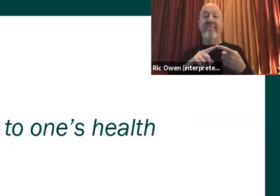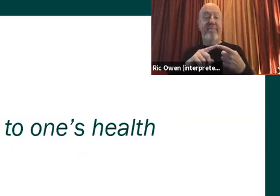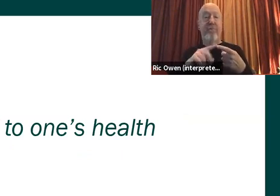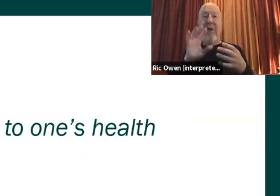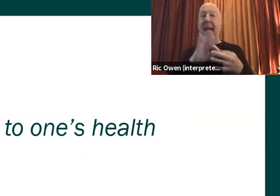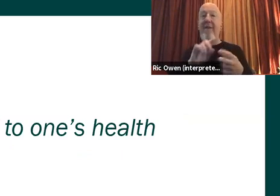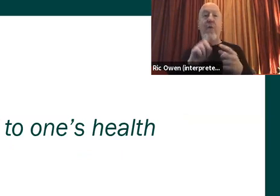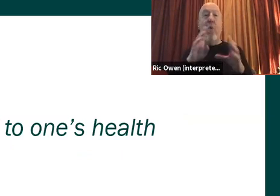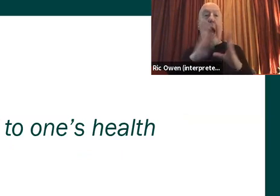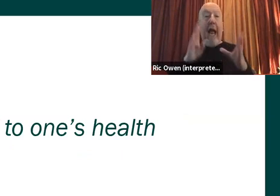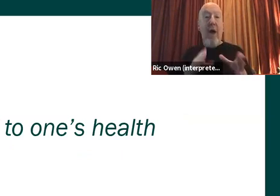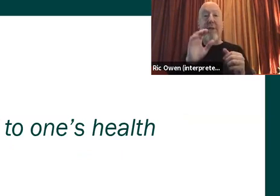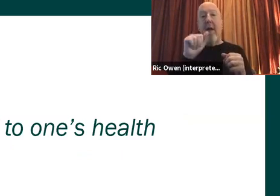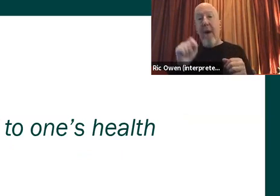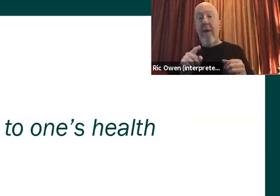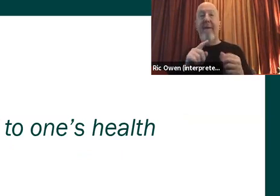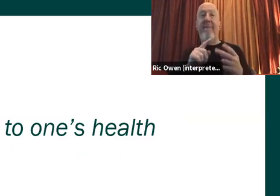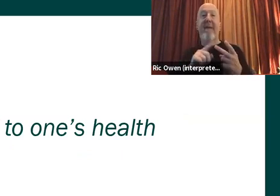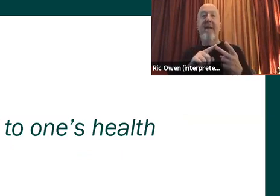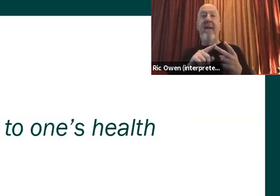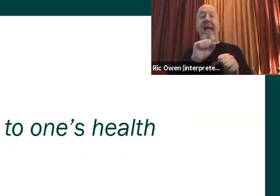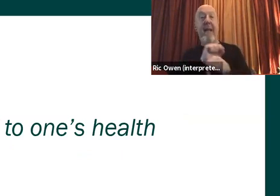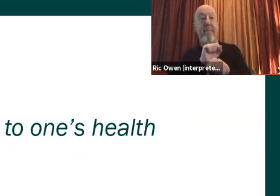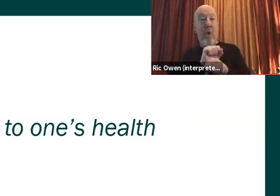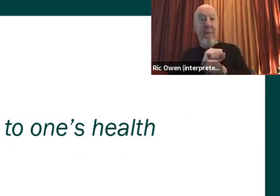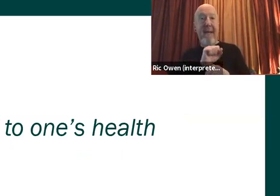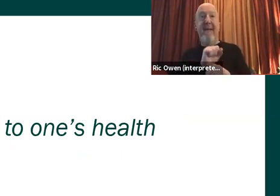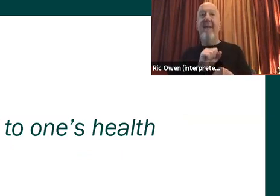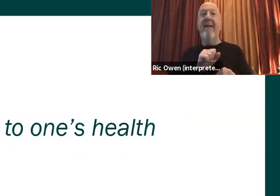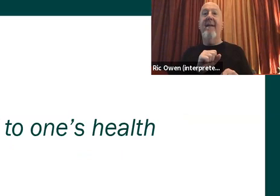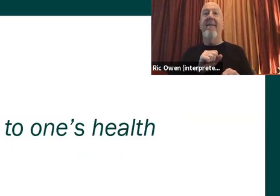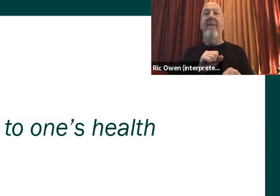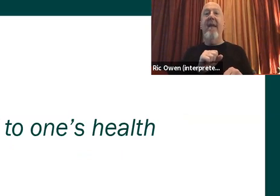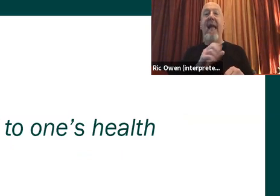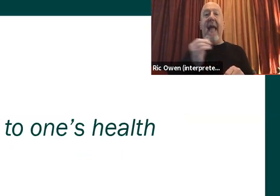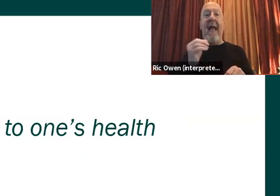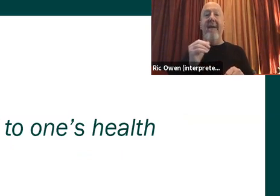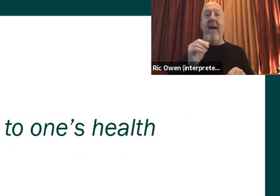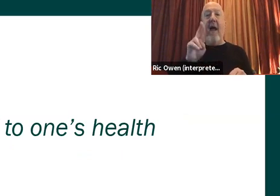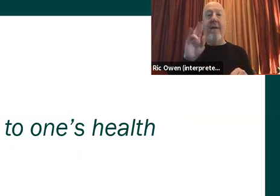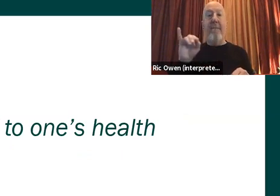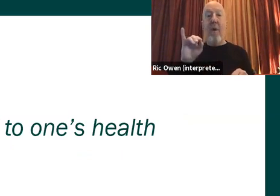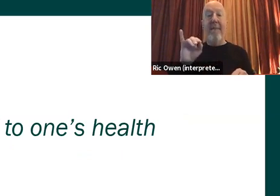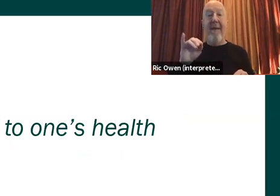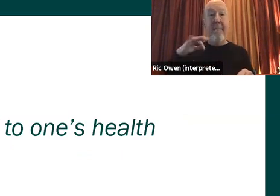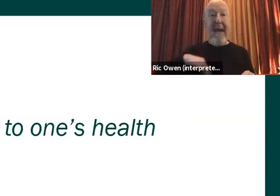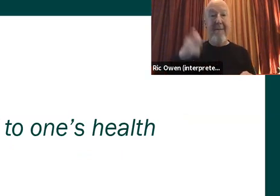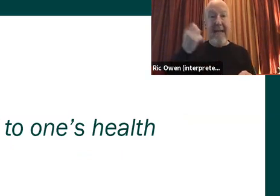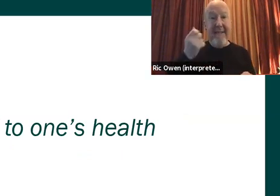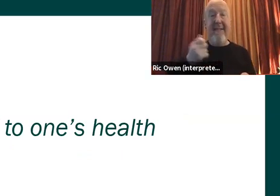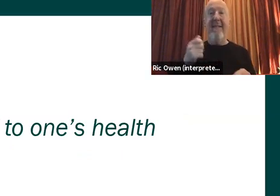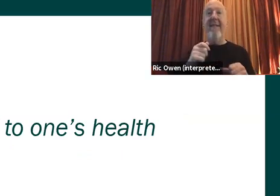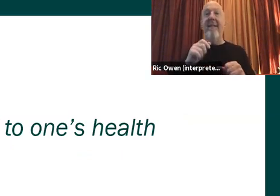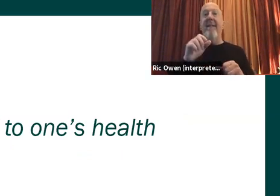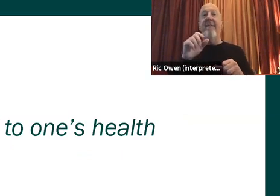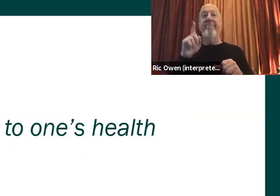employment, questions about the CARES Act and unemployment benefits and the stimulus payout, public benefits